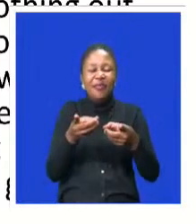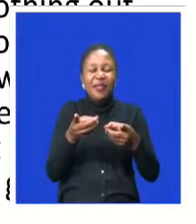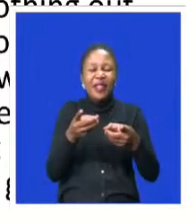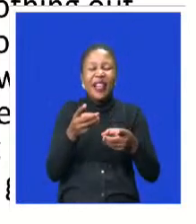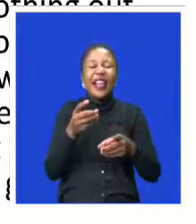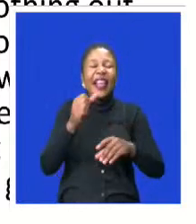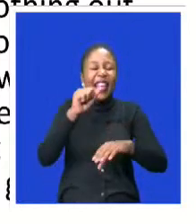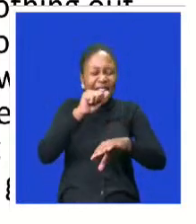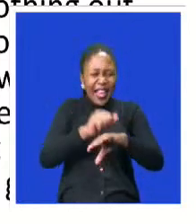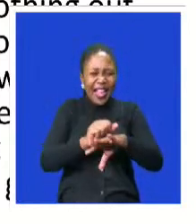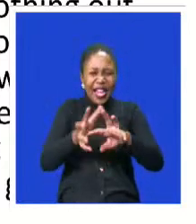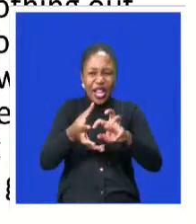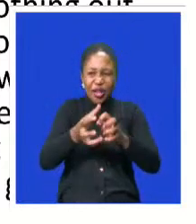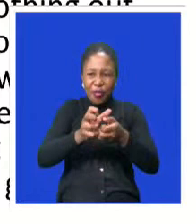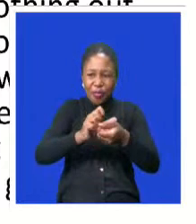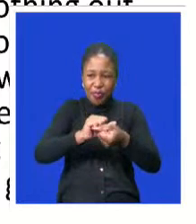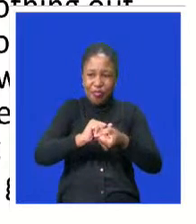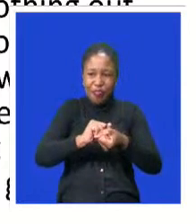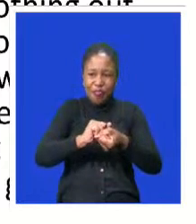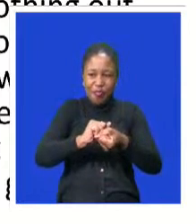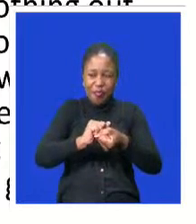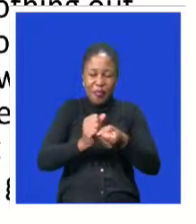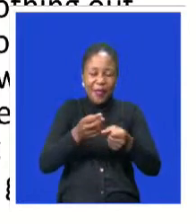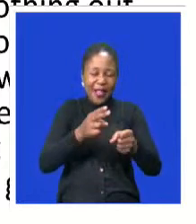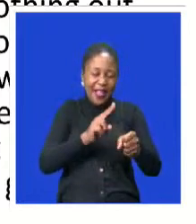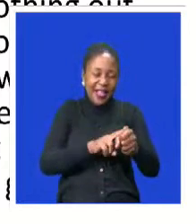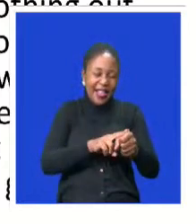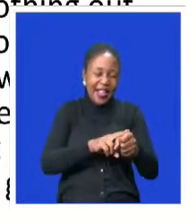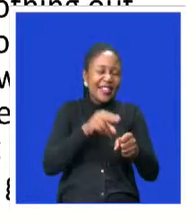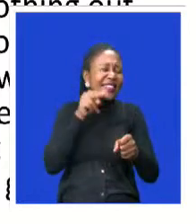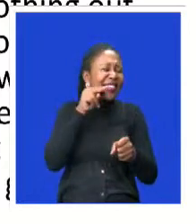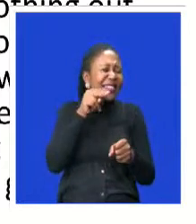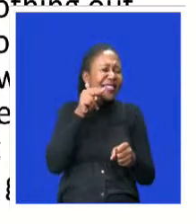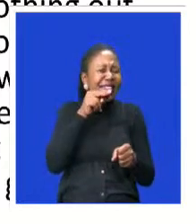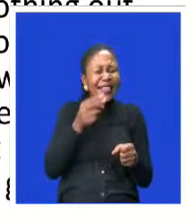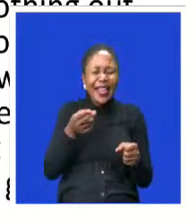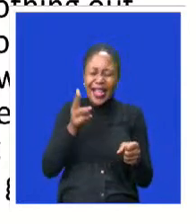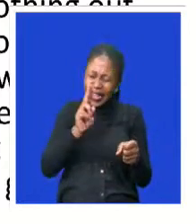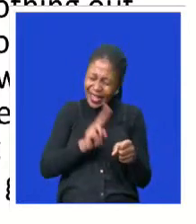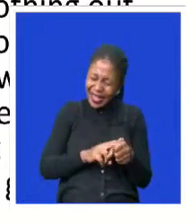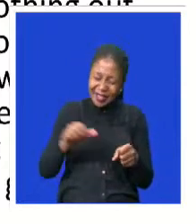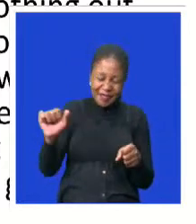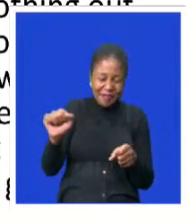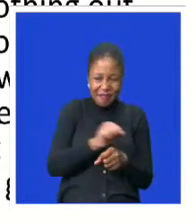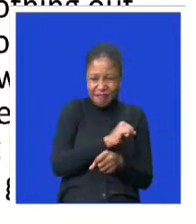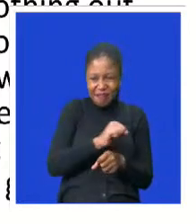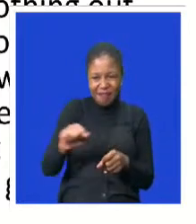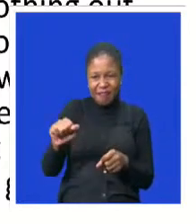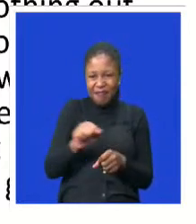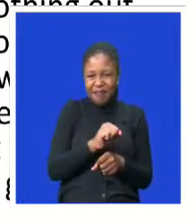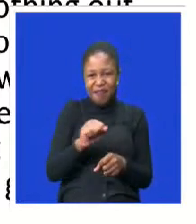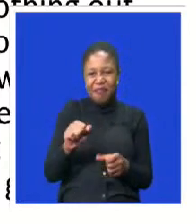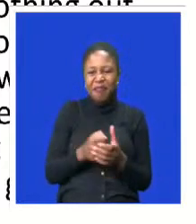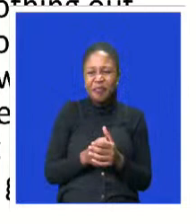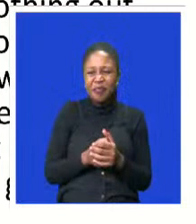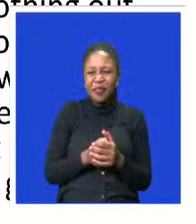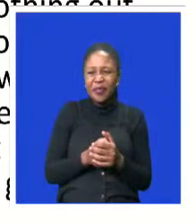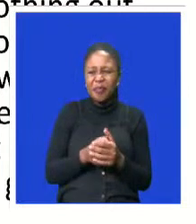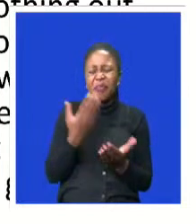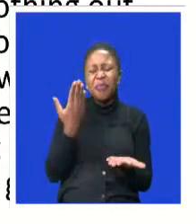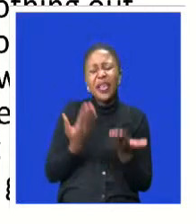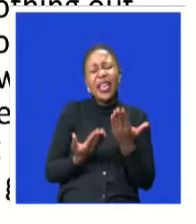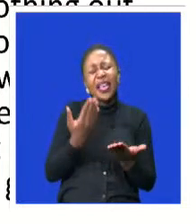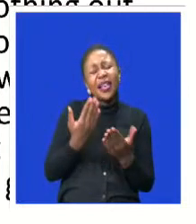wrinkled and you have to start over. Sentence number 6. Perhaps that is why ironing is not